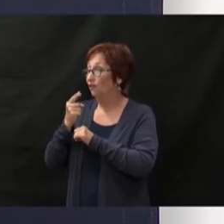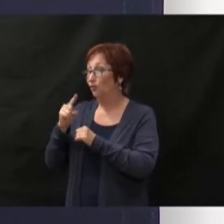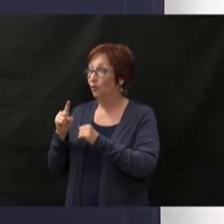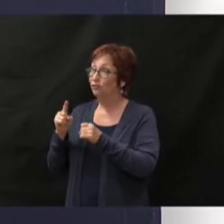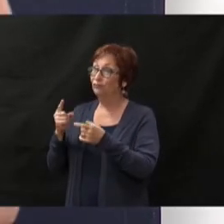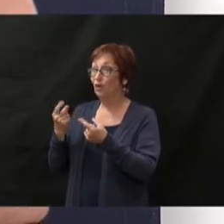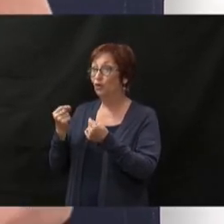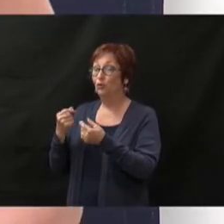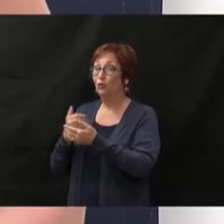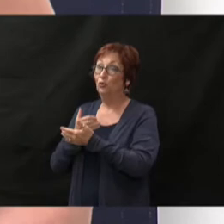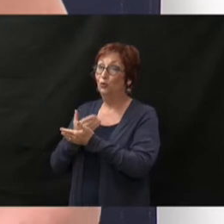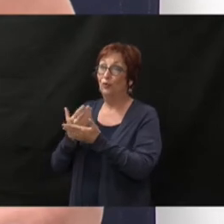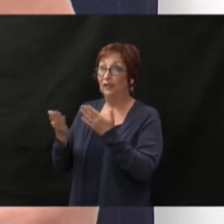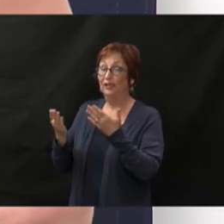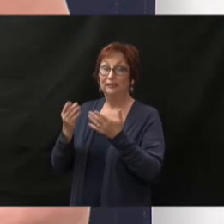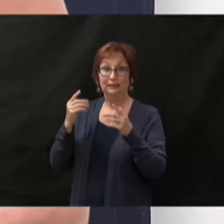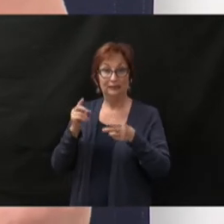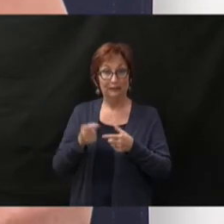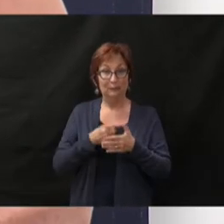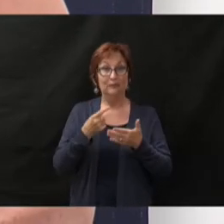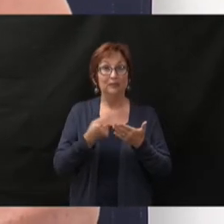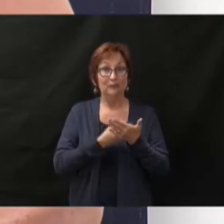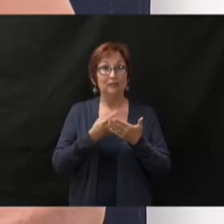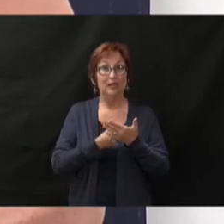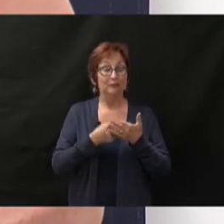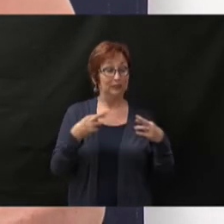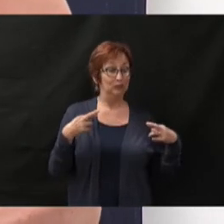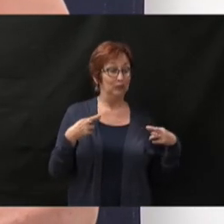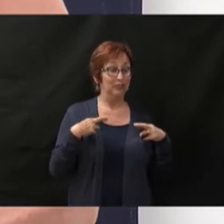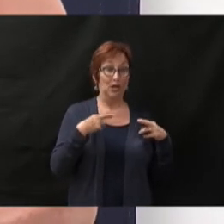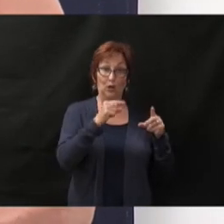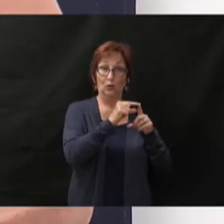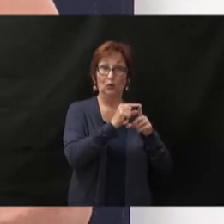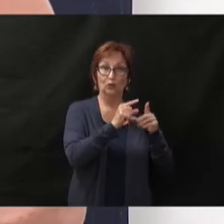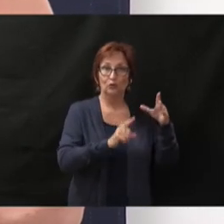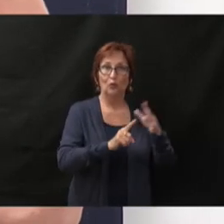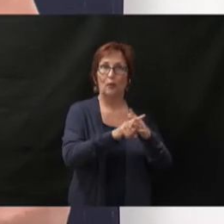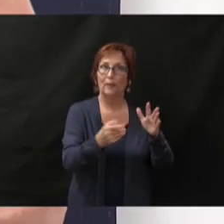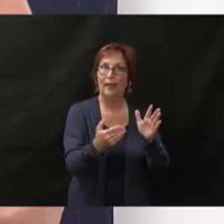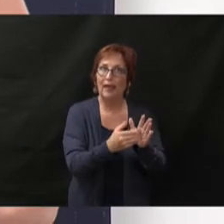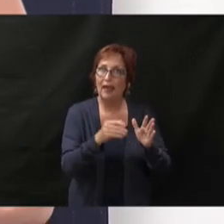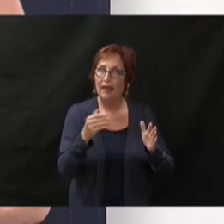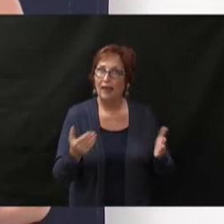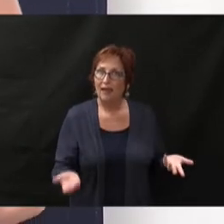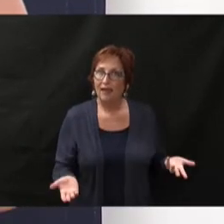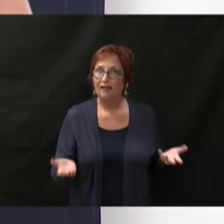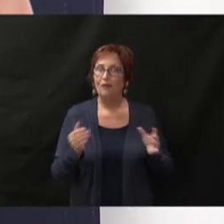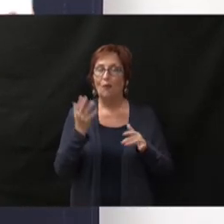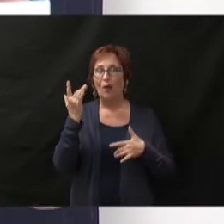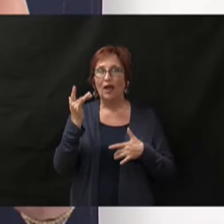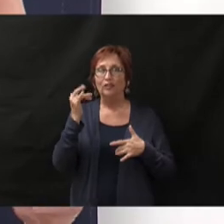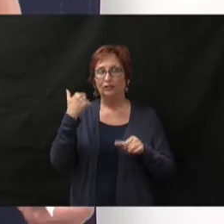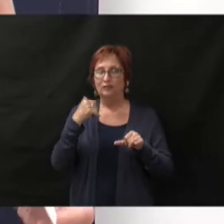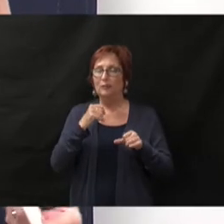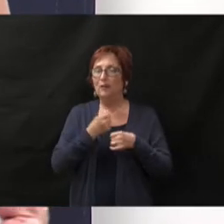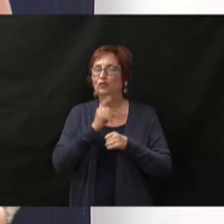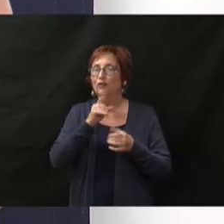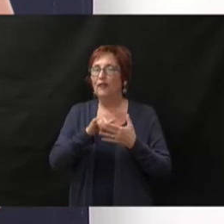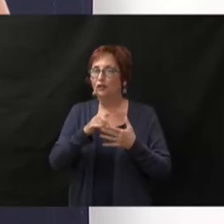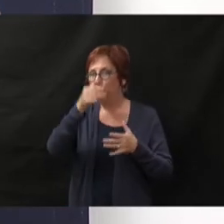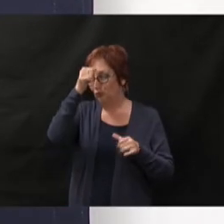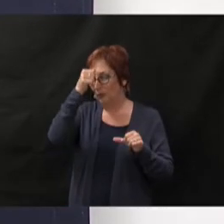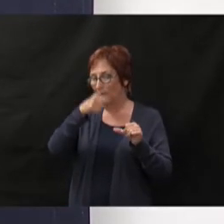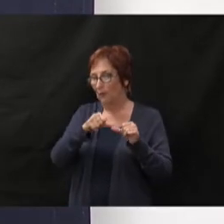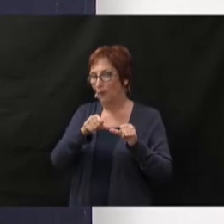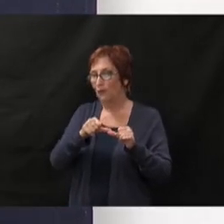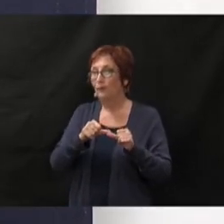these retired words show back up, and we're going to go through those retired words again just to be sure they're still in your brain. And when I retire, I may go